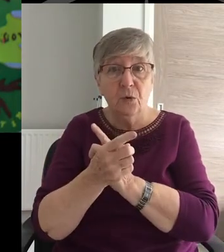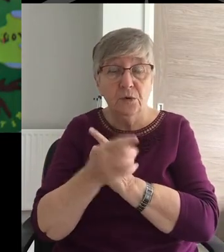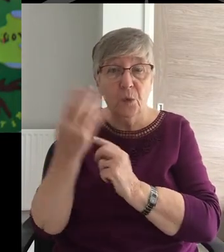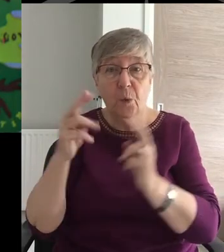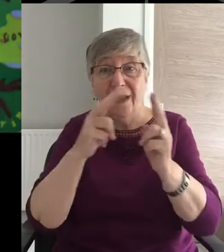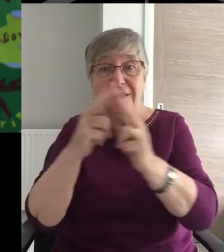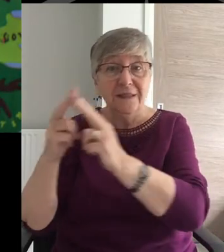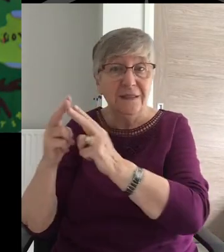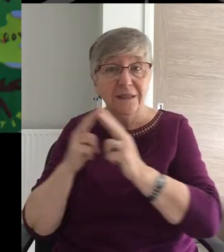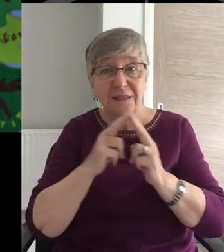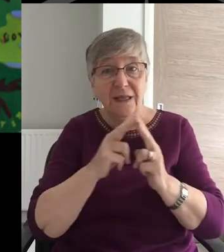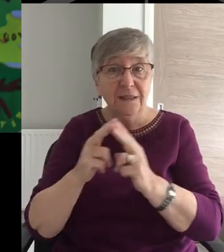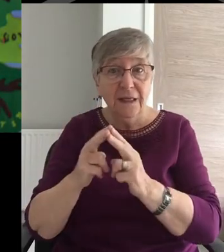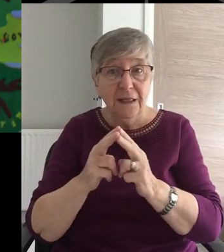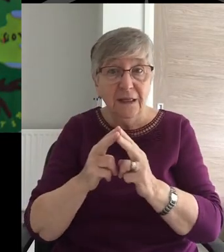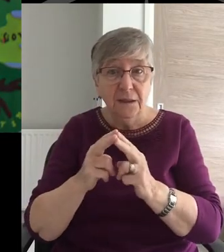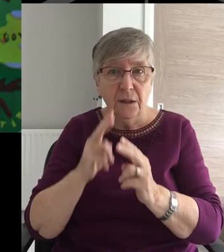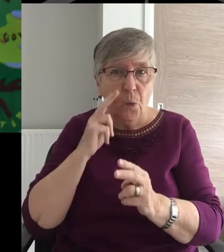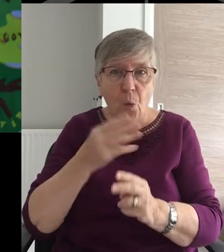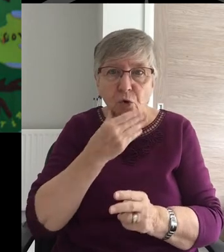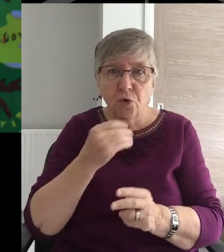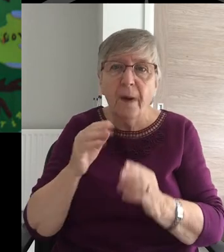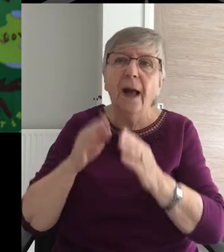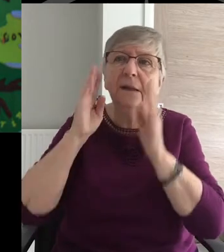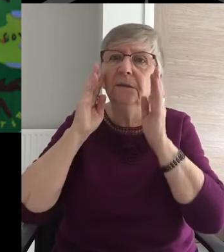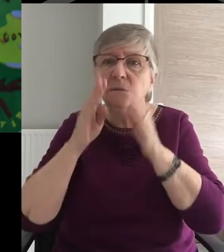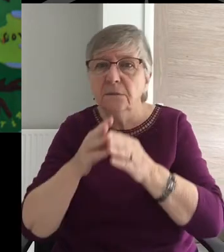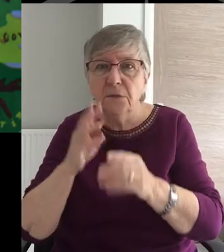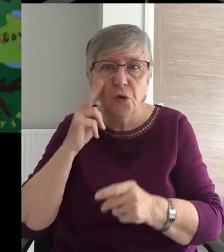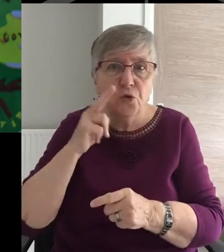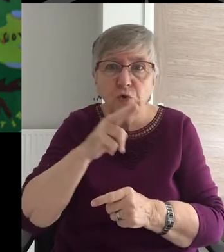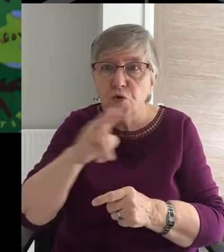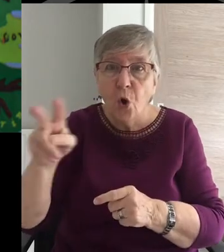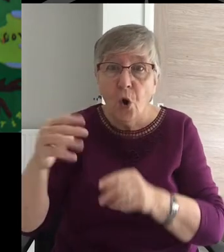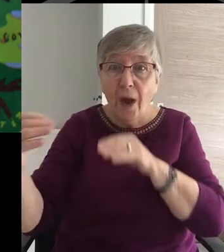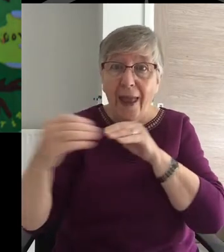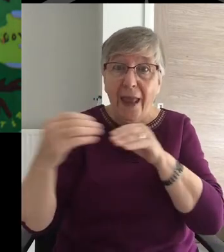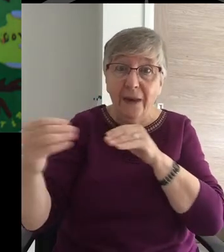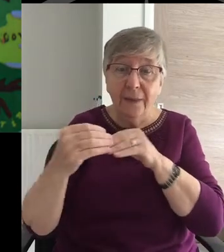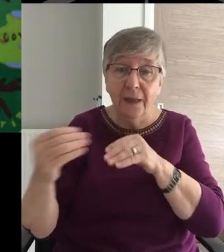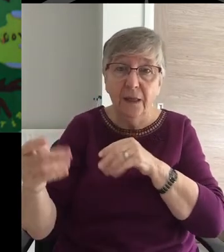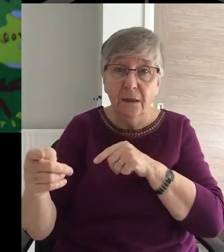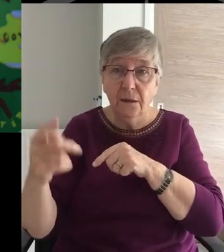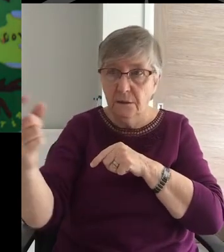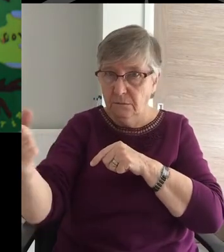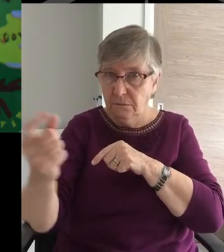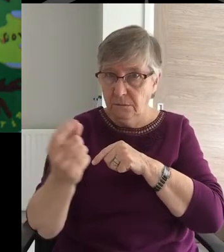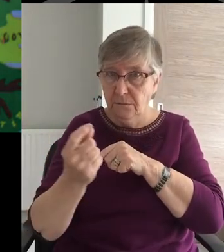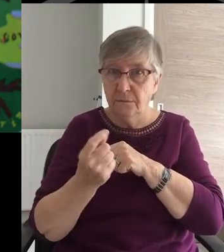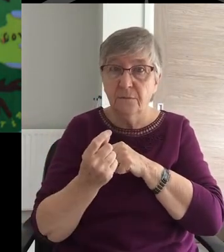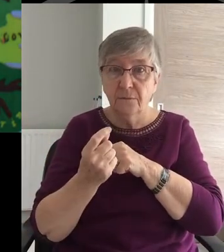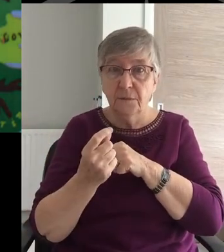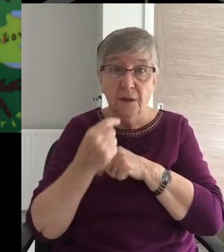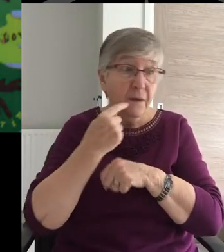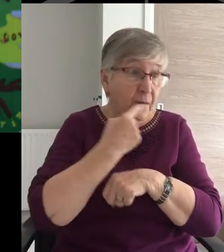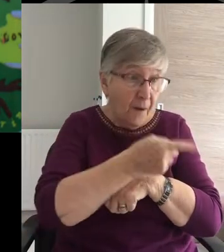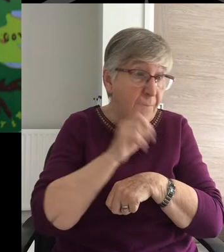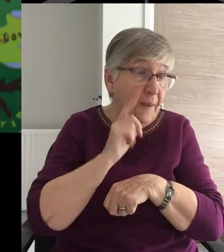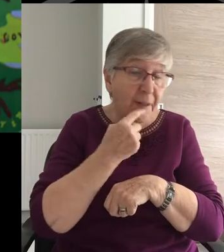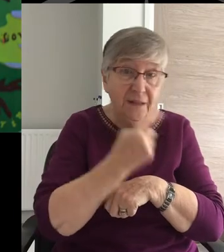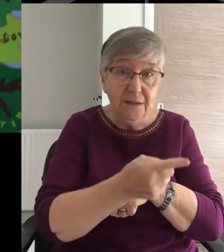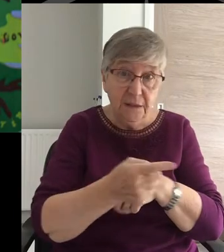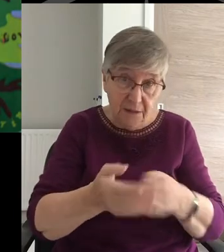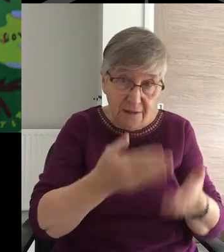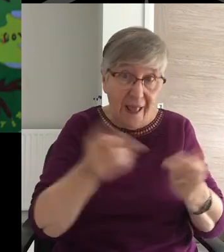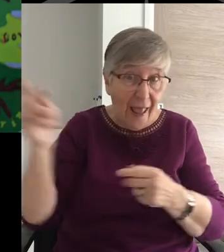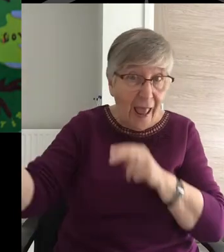a watchman up on the tower to keep an eye out, if he saw an enemy coming and said that, people didn't say, all right,